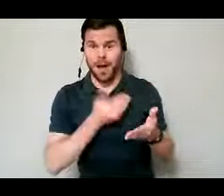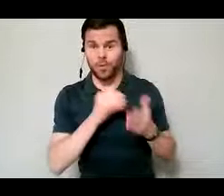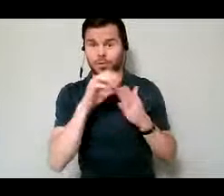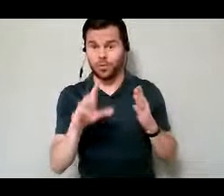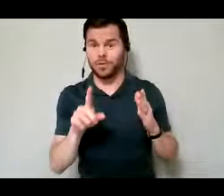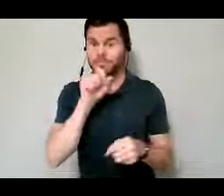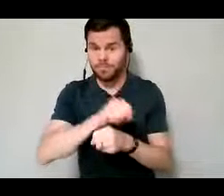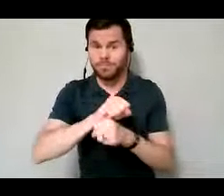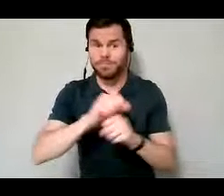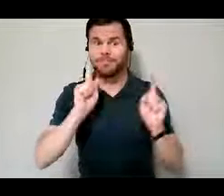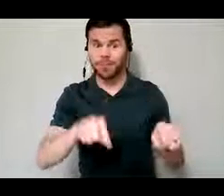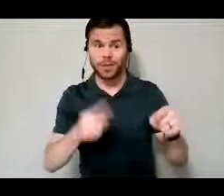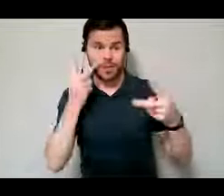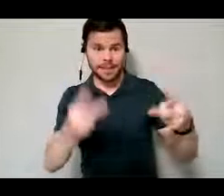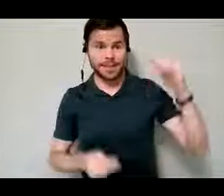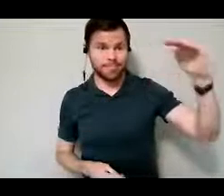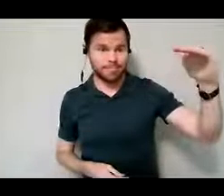help me talk about things.